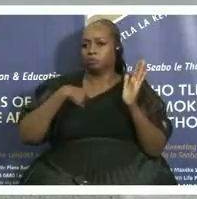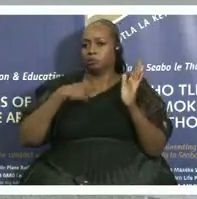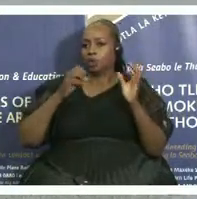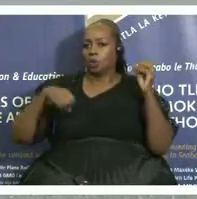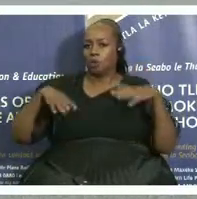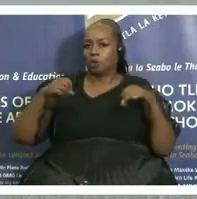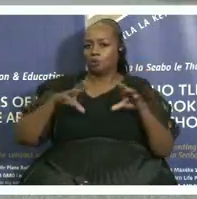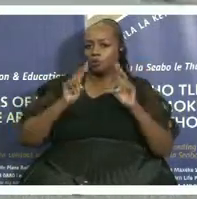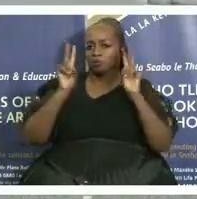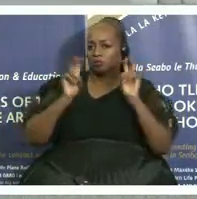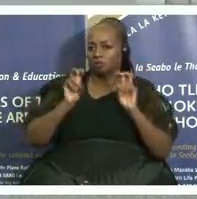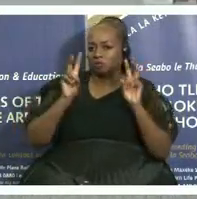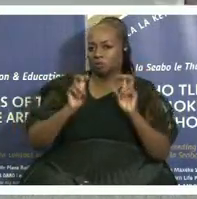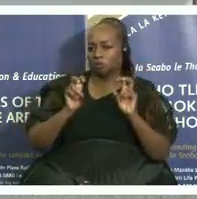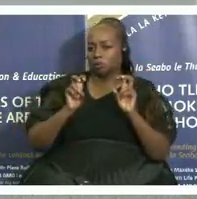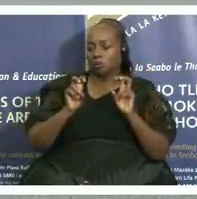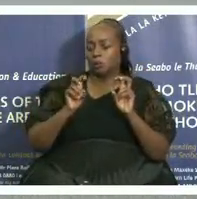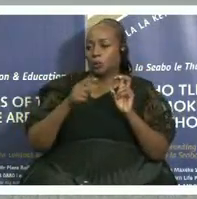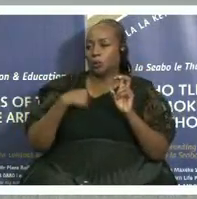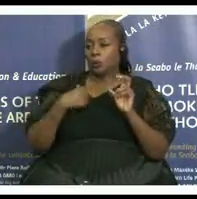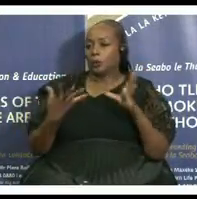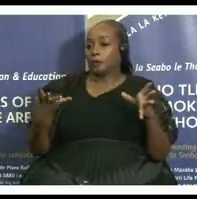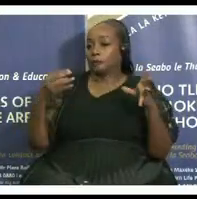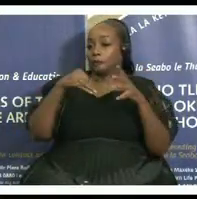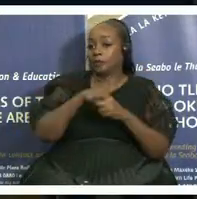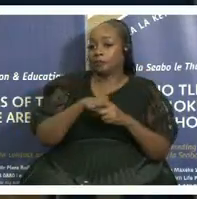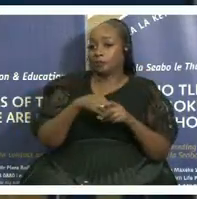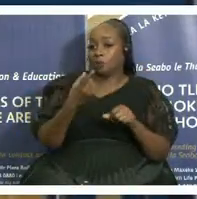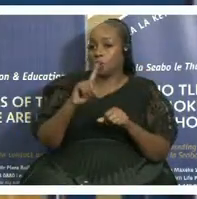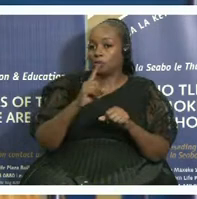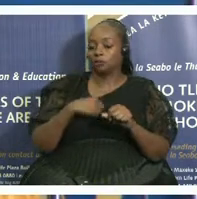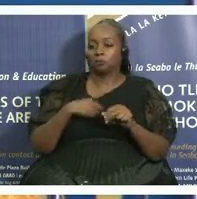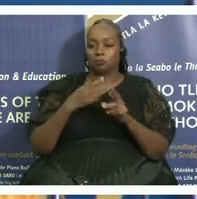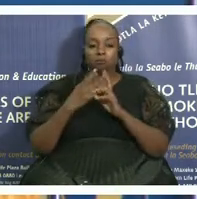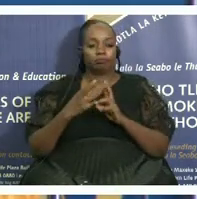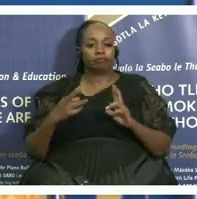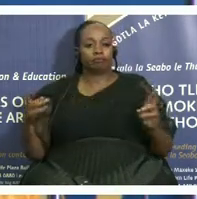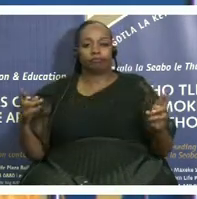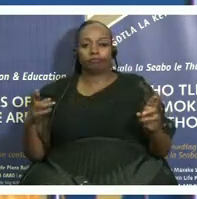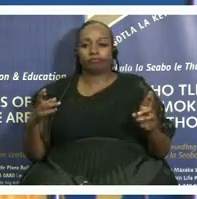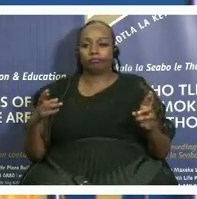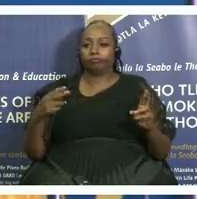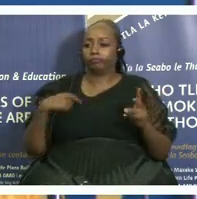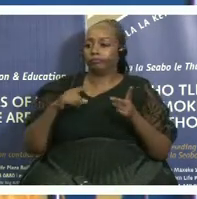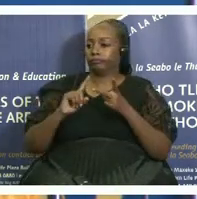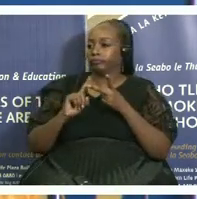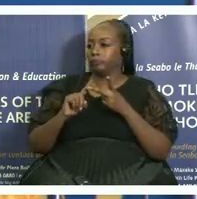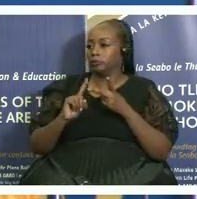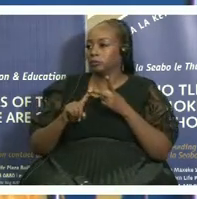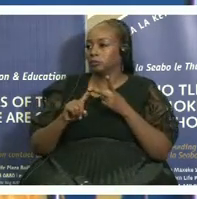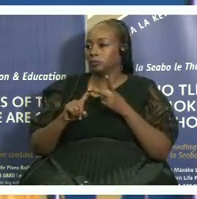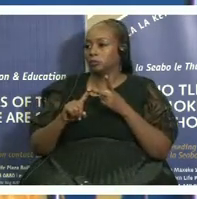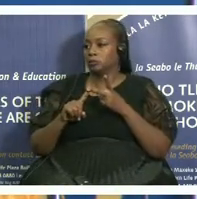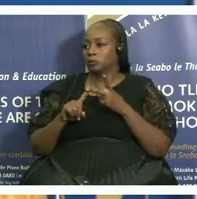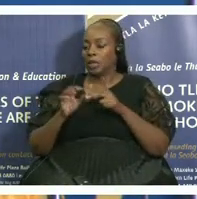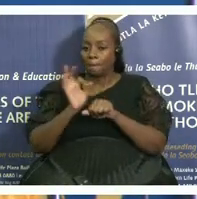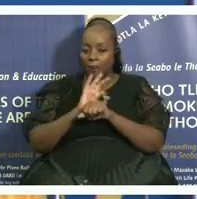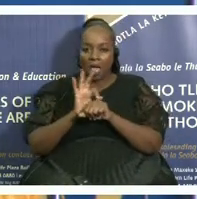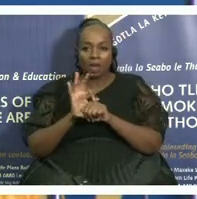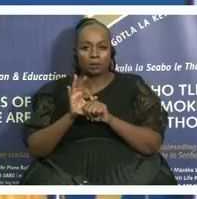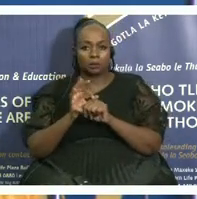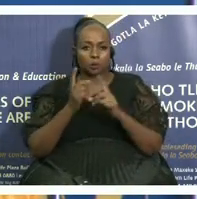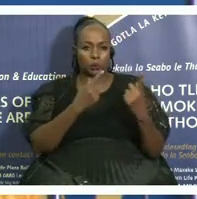our infrastructure, our planning, resourcing, as well as our coordination and cooperation with